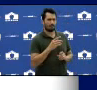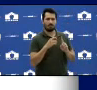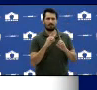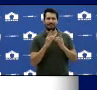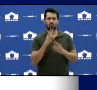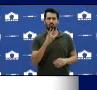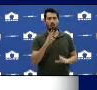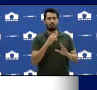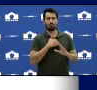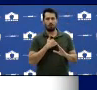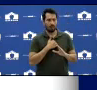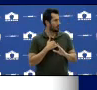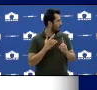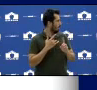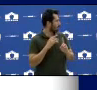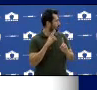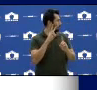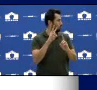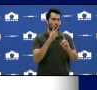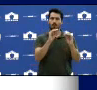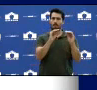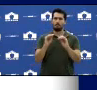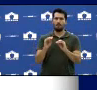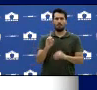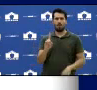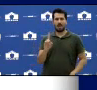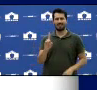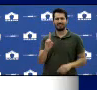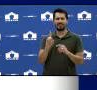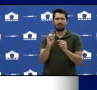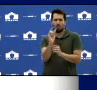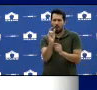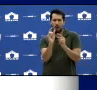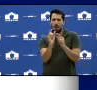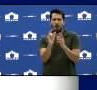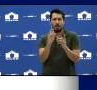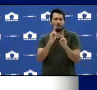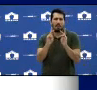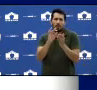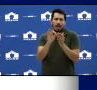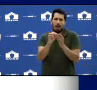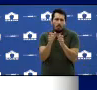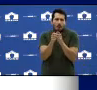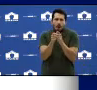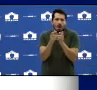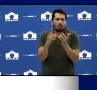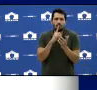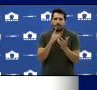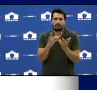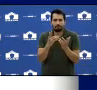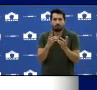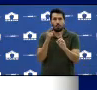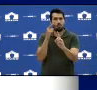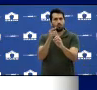from District 2 into District 1. And it's a very small area, not a big population, but it's again,